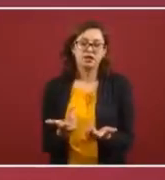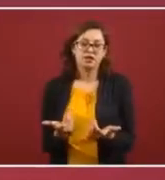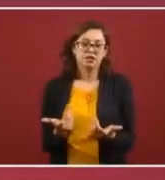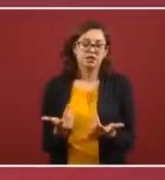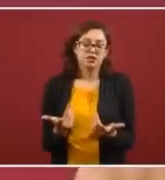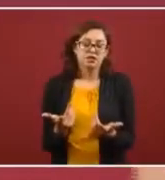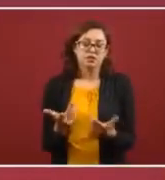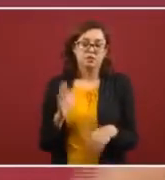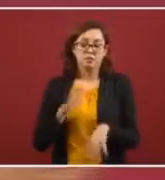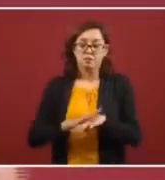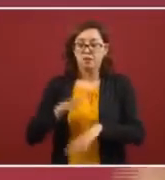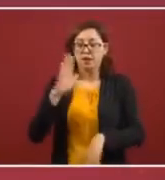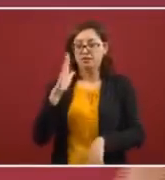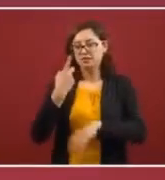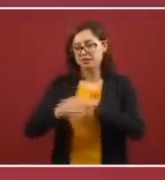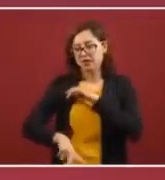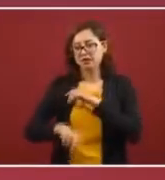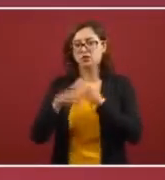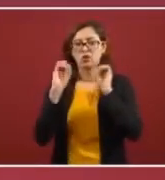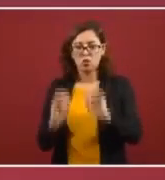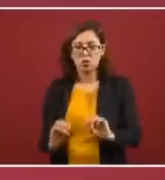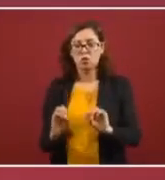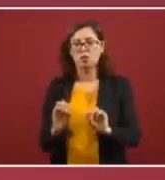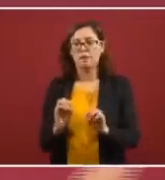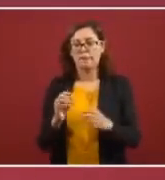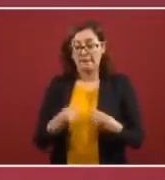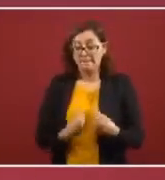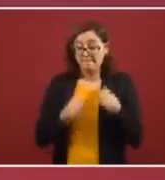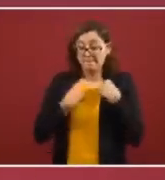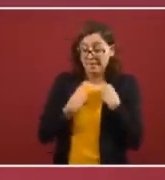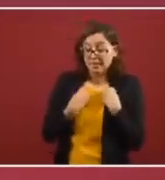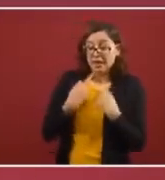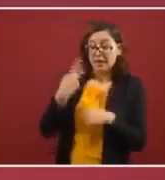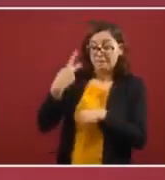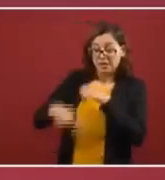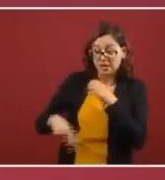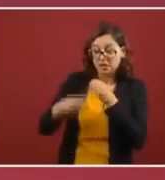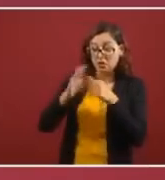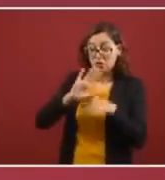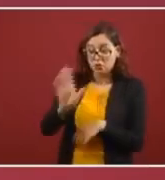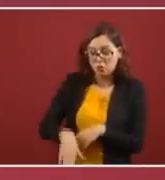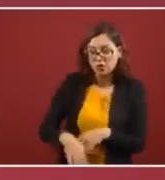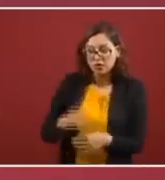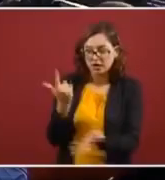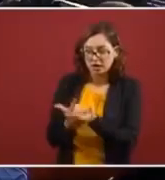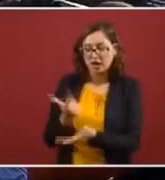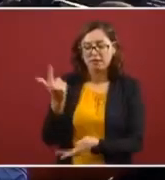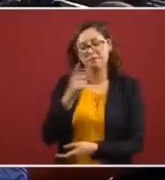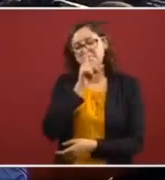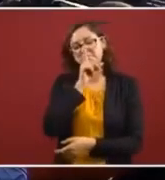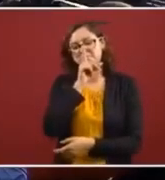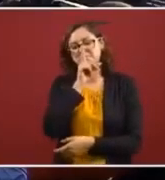medication so that we don't affect him negatively.